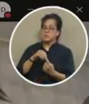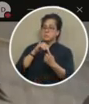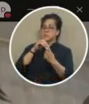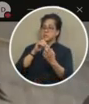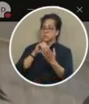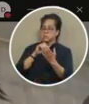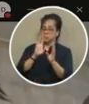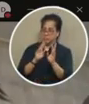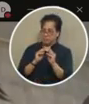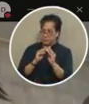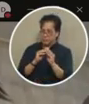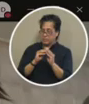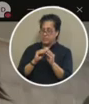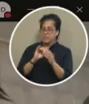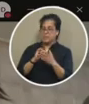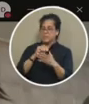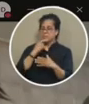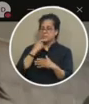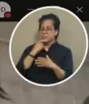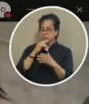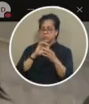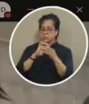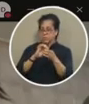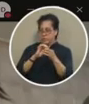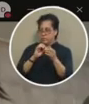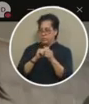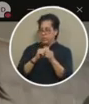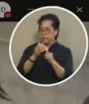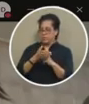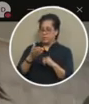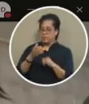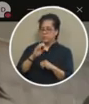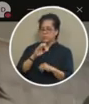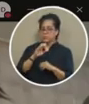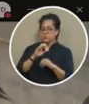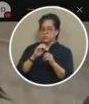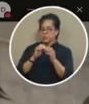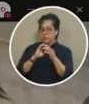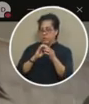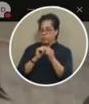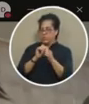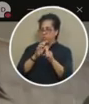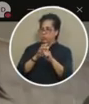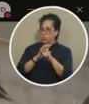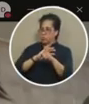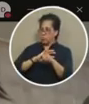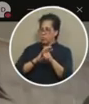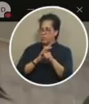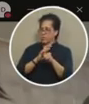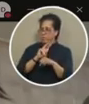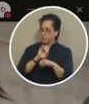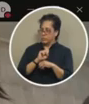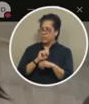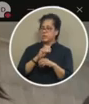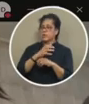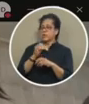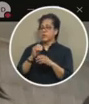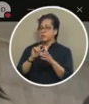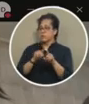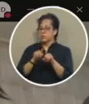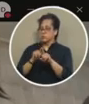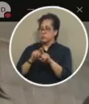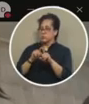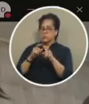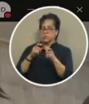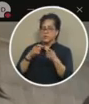docket which related to matters regarding the coronavirus, and the Public Utility Commission suspended the rules on